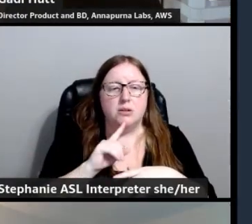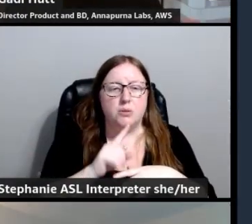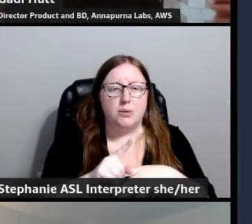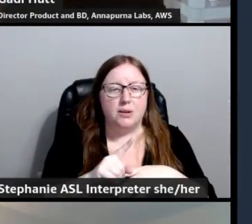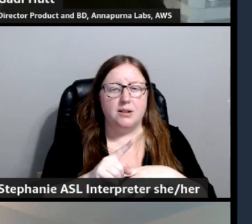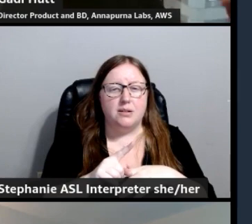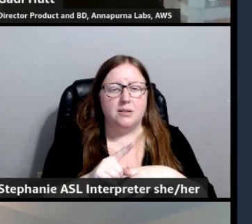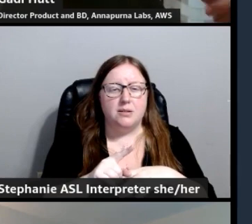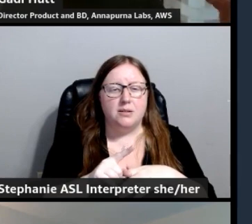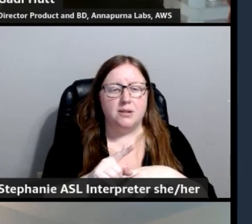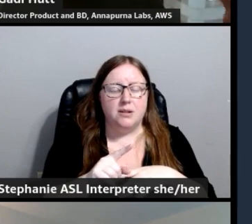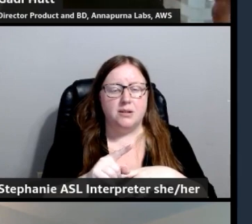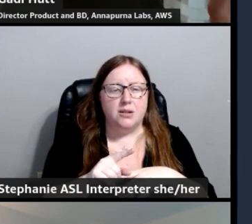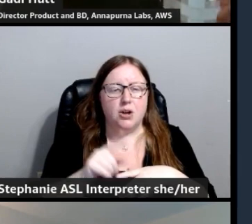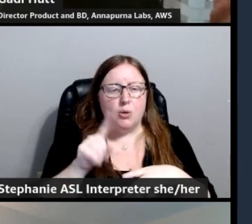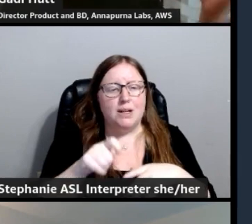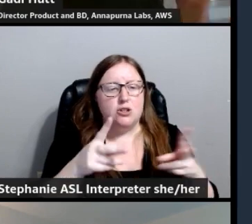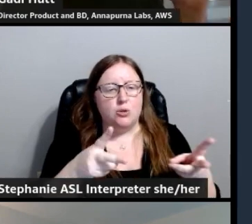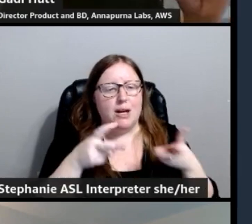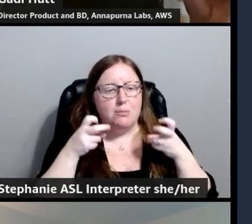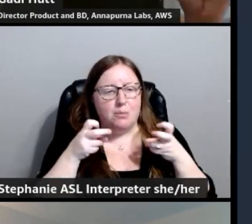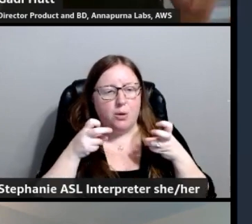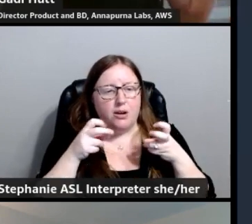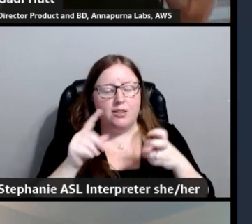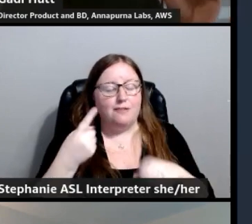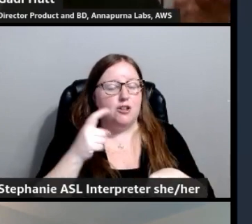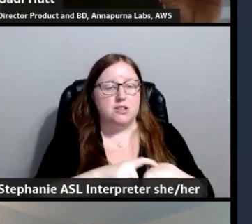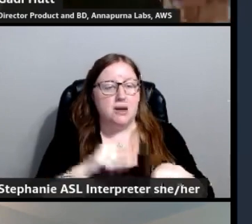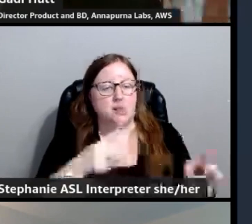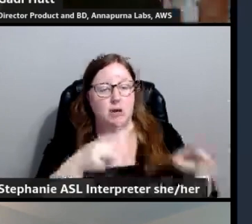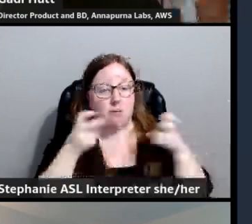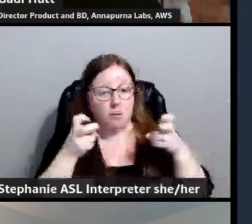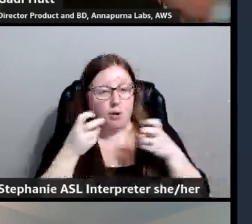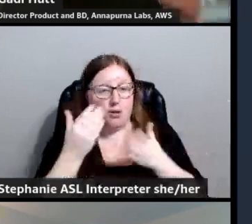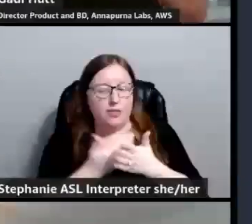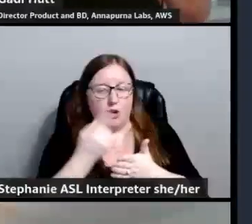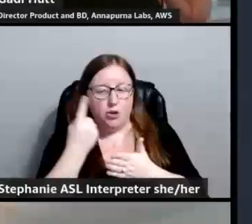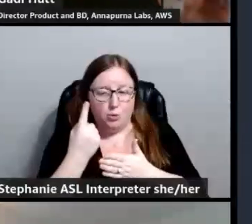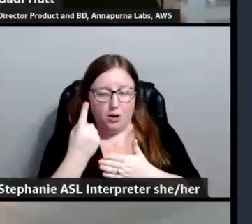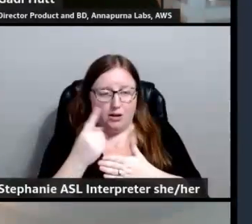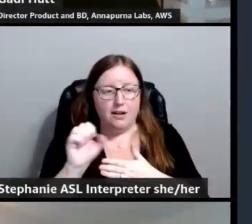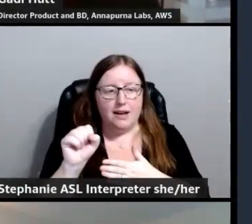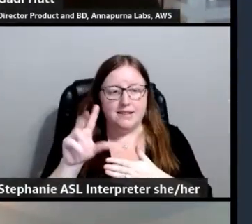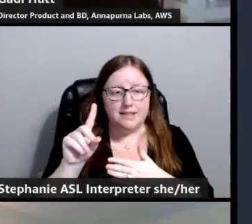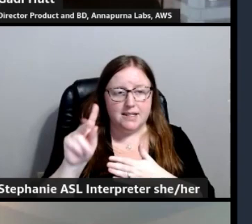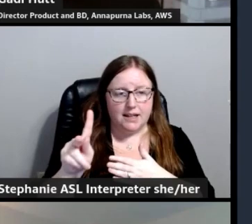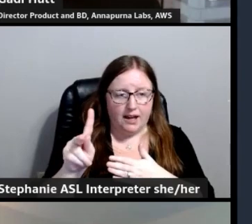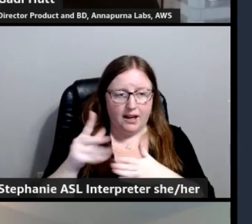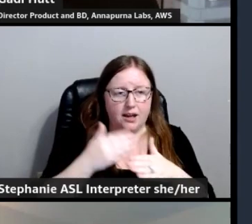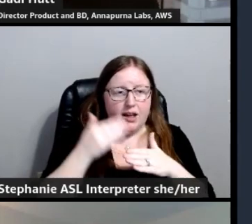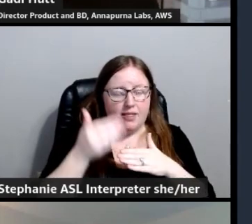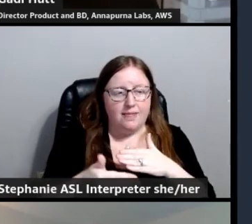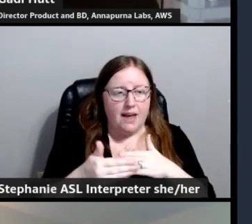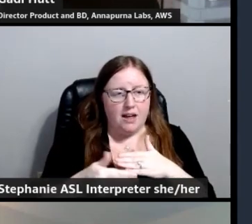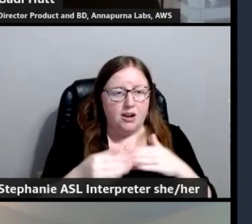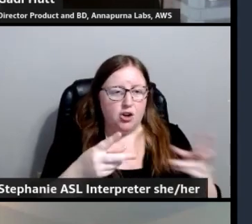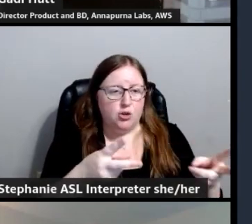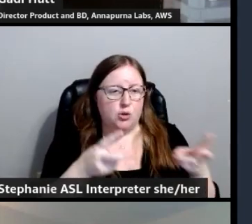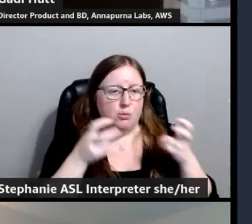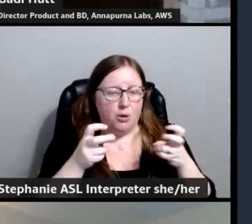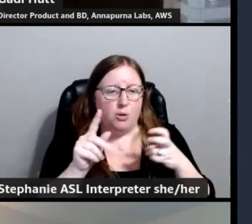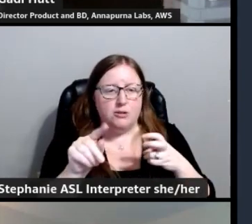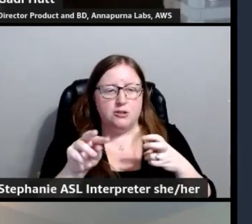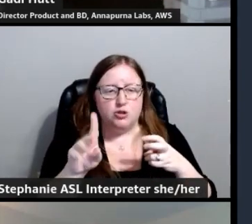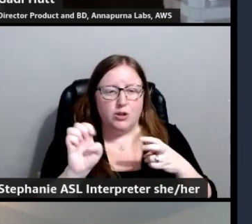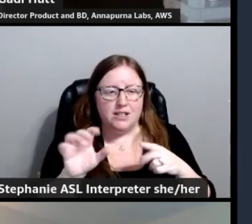PyTorch support, you need to import the first line. You import the Neuron SDK, and then you call a trace function, which